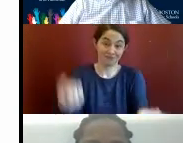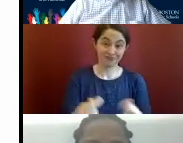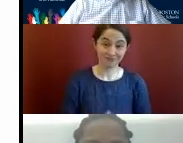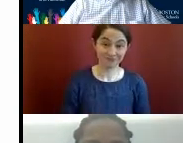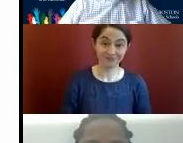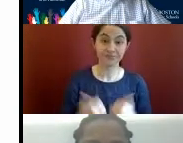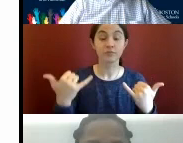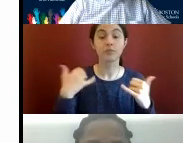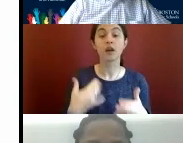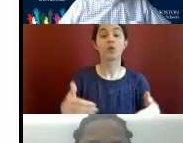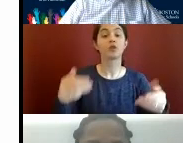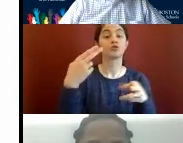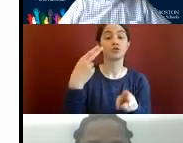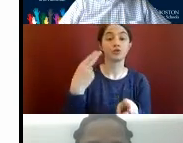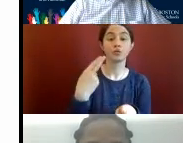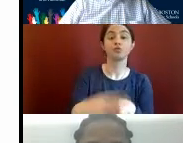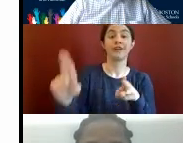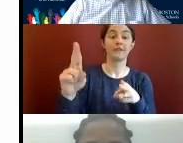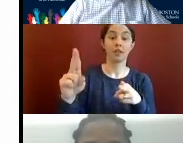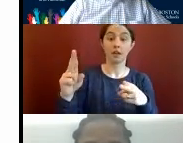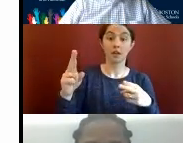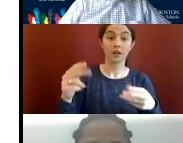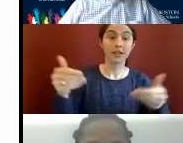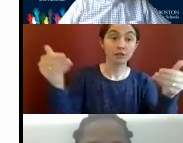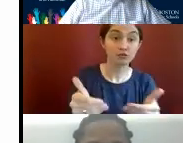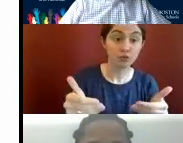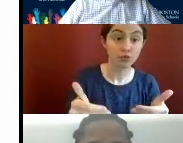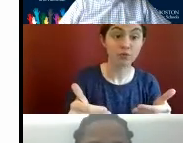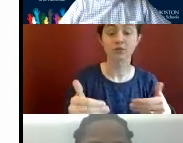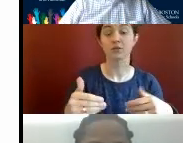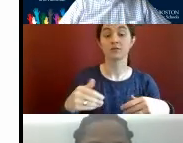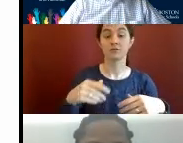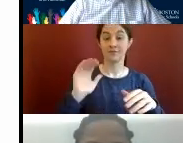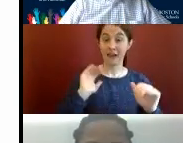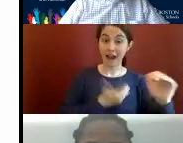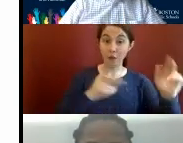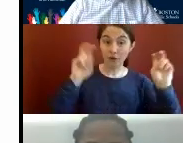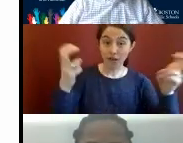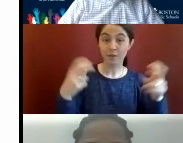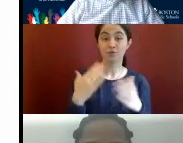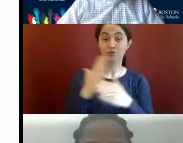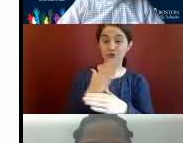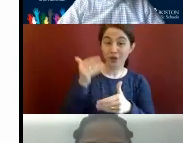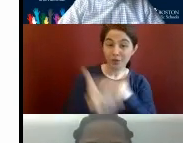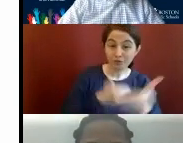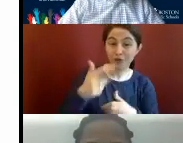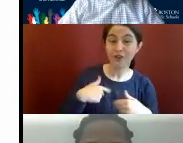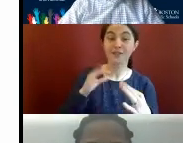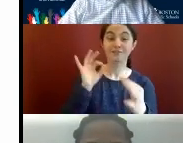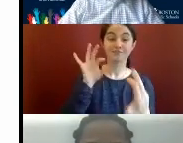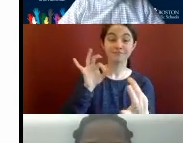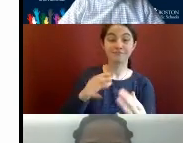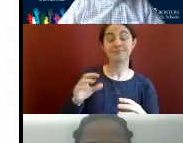on dual language programming. In addition to this, the purpose is also to learn about the process and to share input on the roadmap for